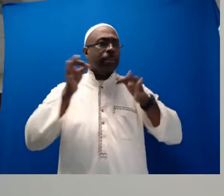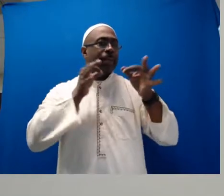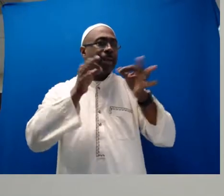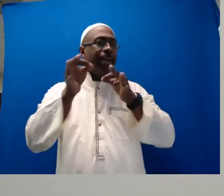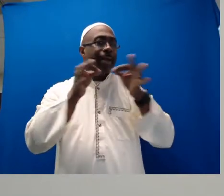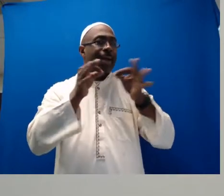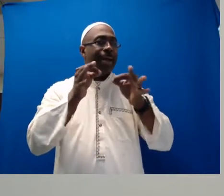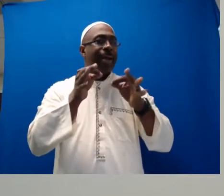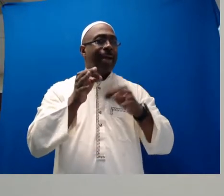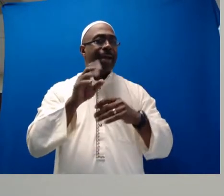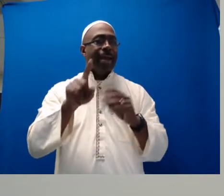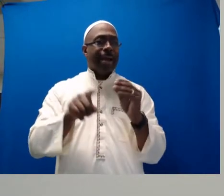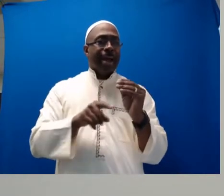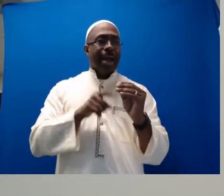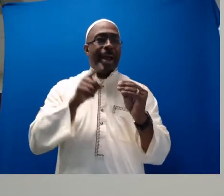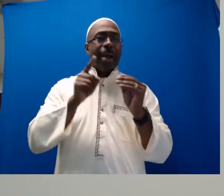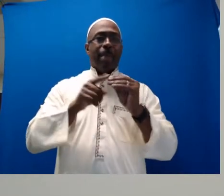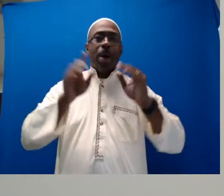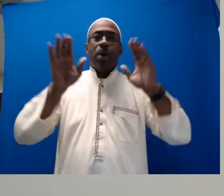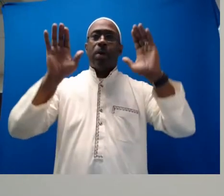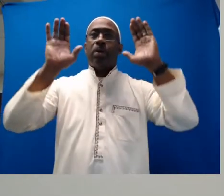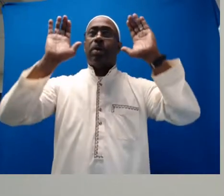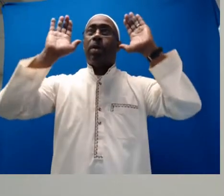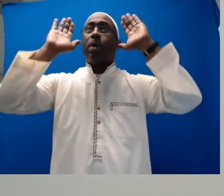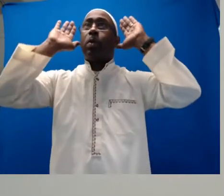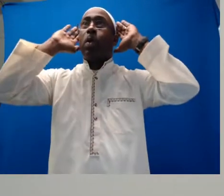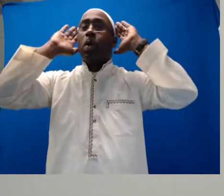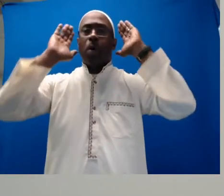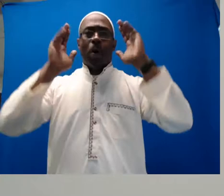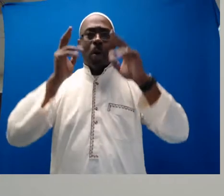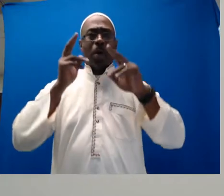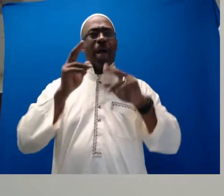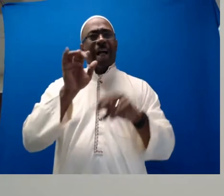about the call, the adhan as it's known.